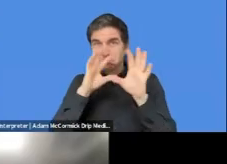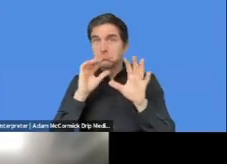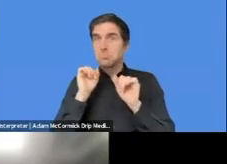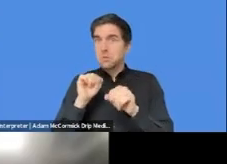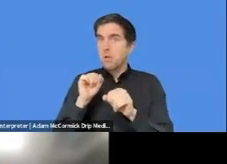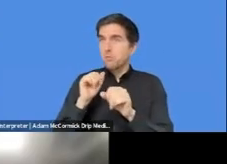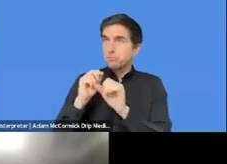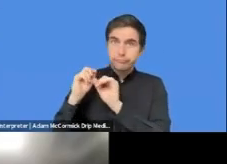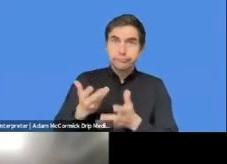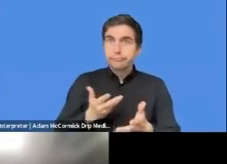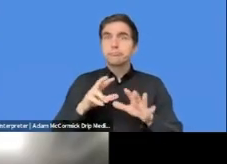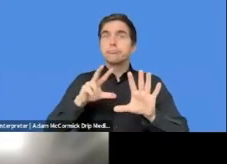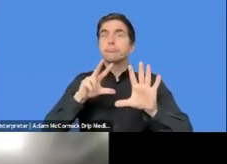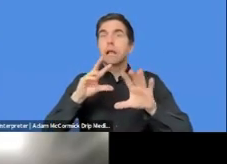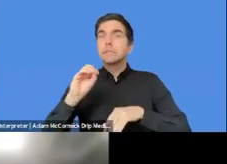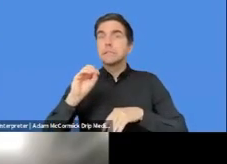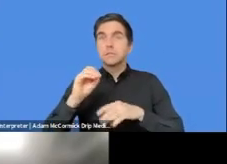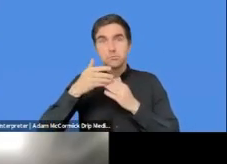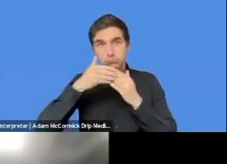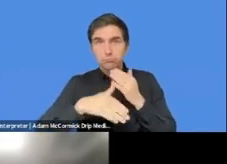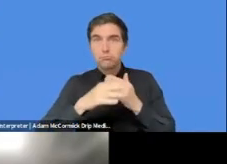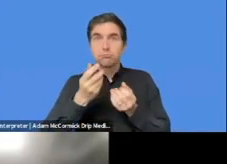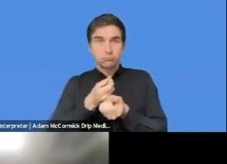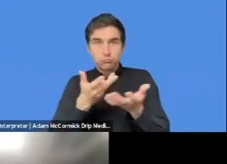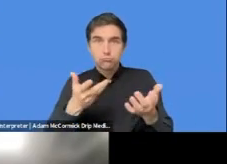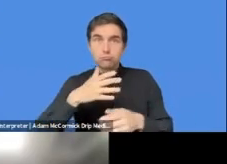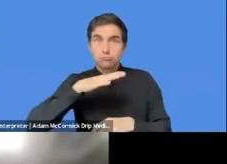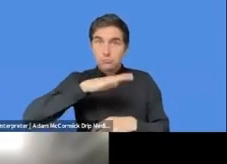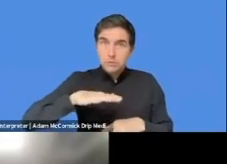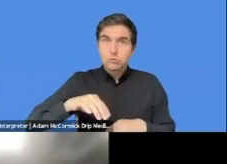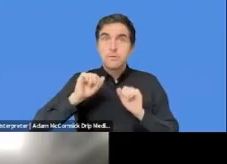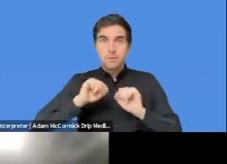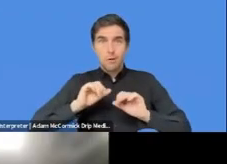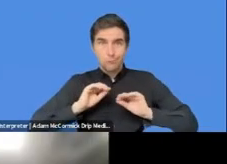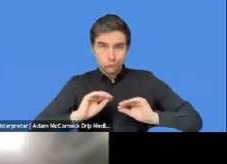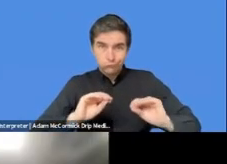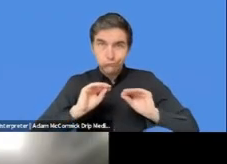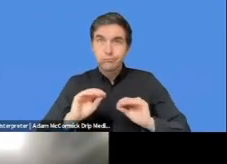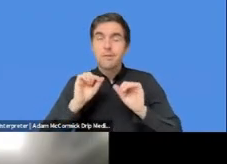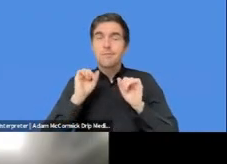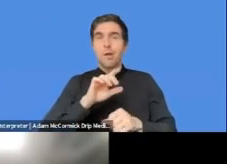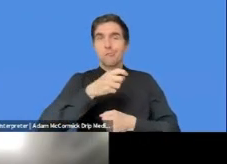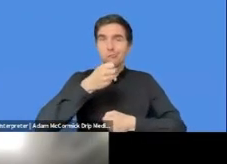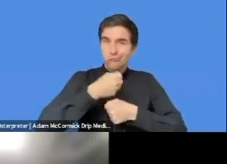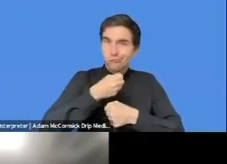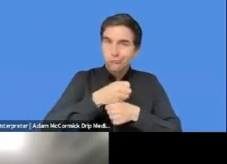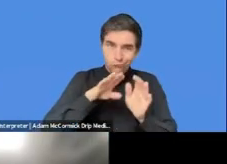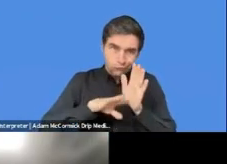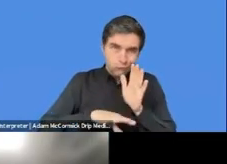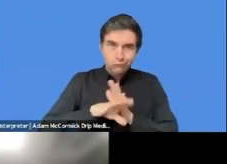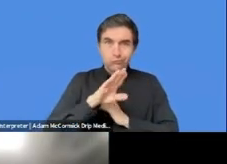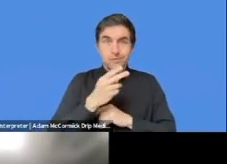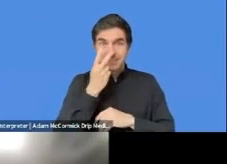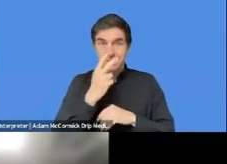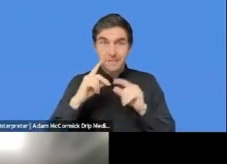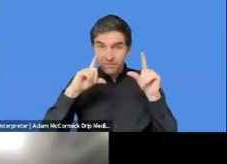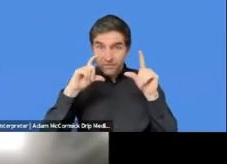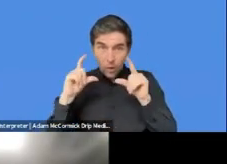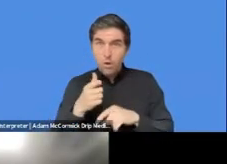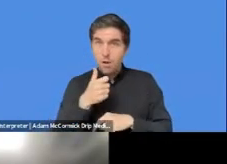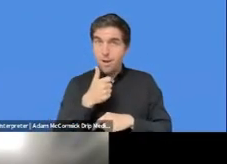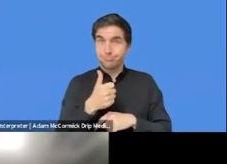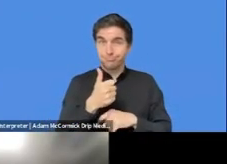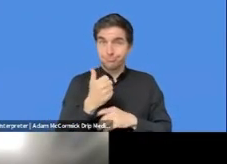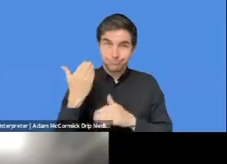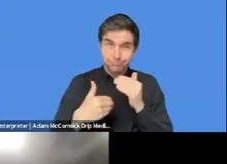bags. So she's now able to educate her children, also growing her businesses. As we can see from